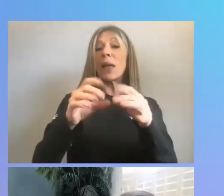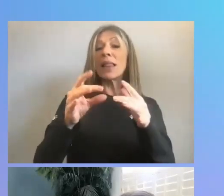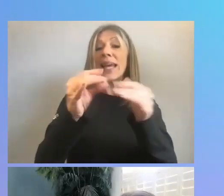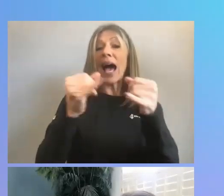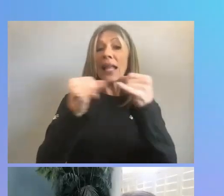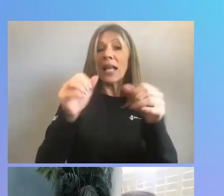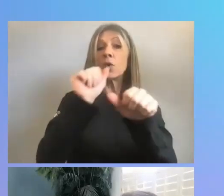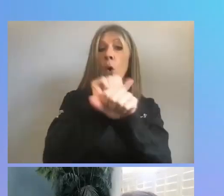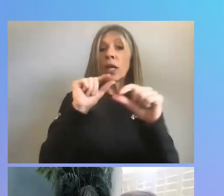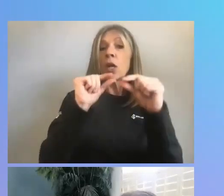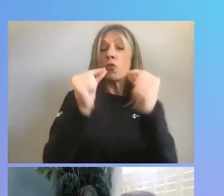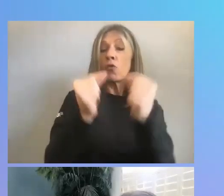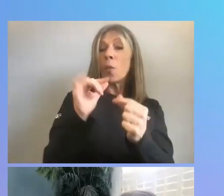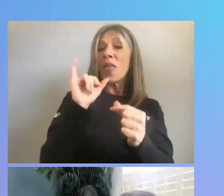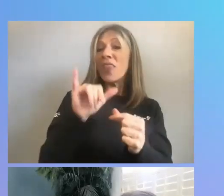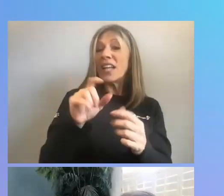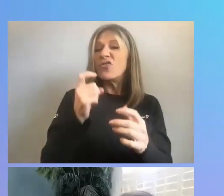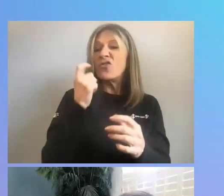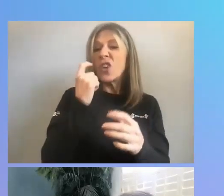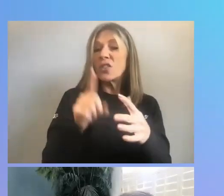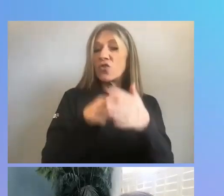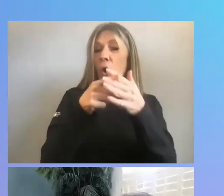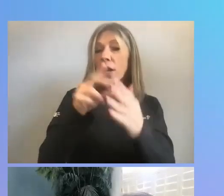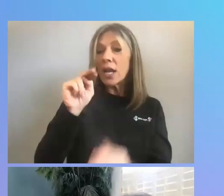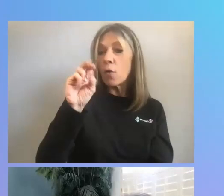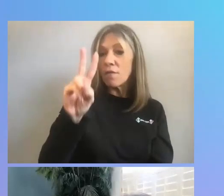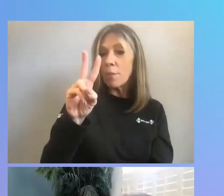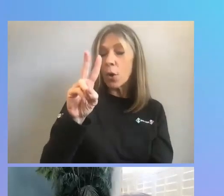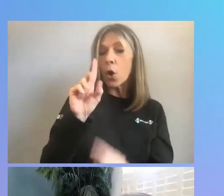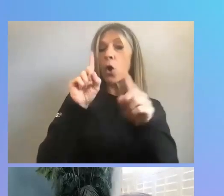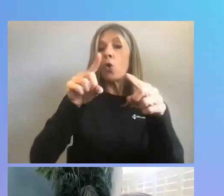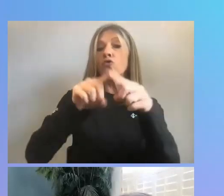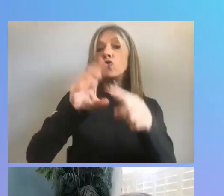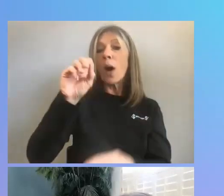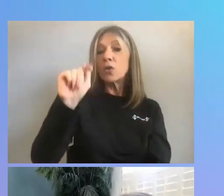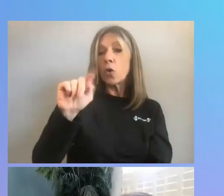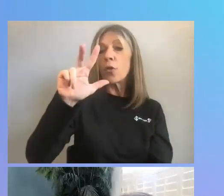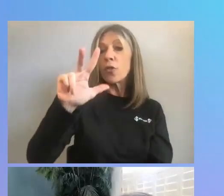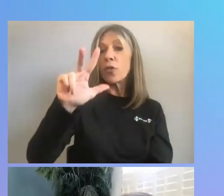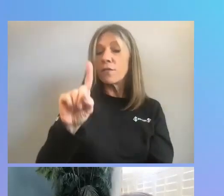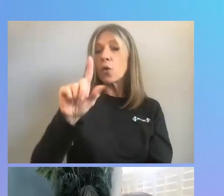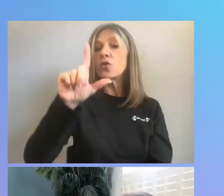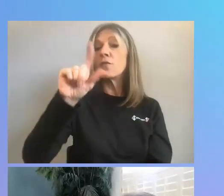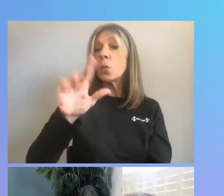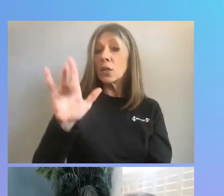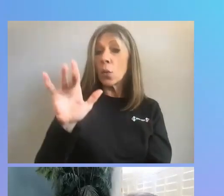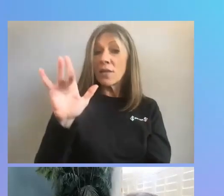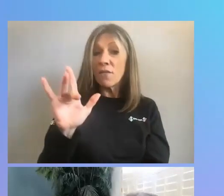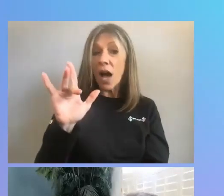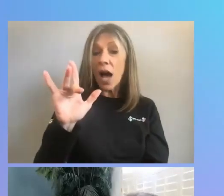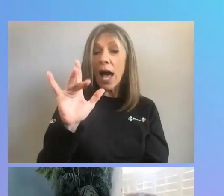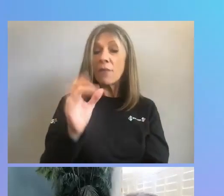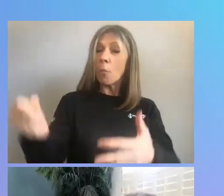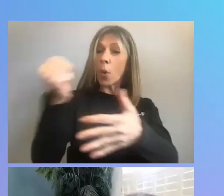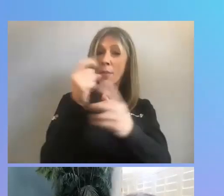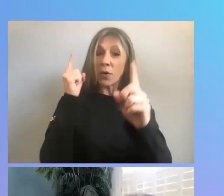Group, that charter just started in November and it runs through October 31st of 2025. The primary